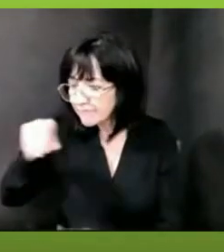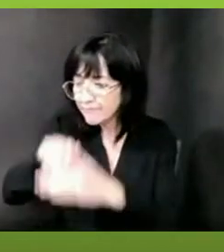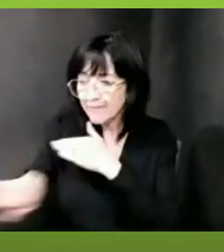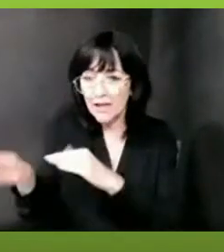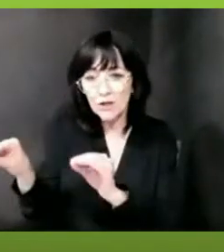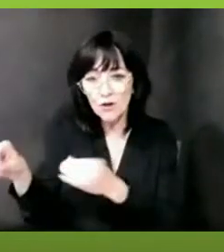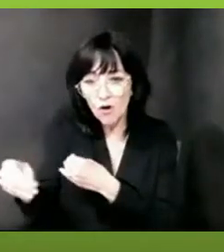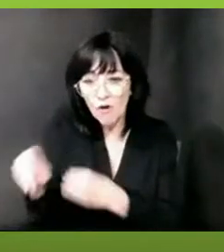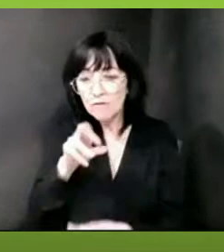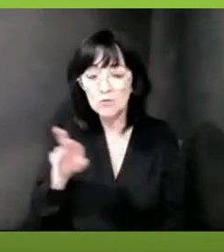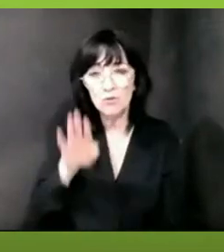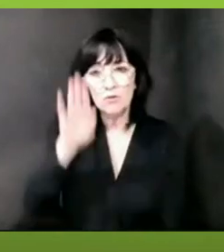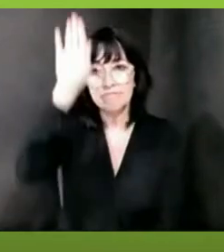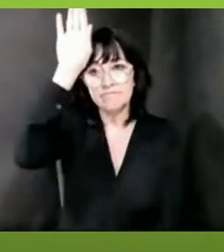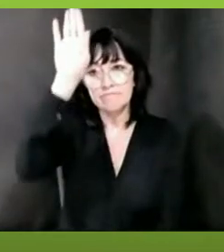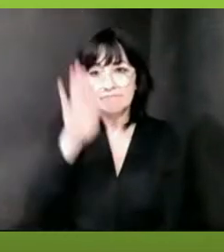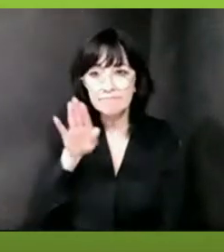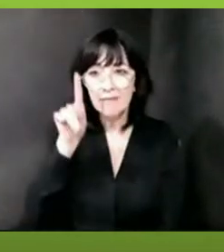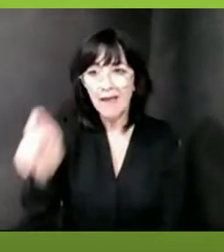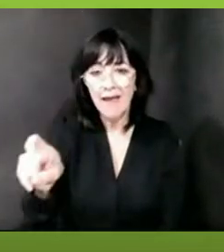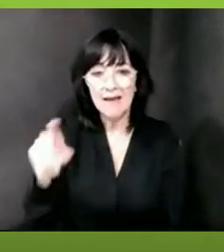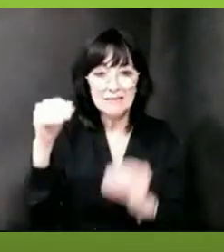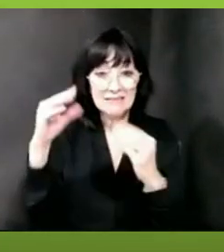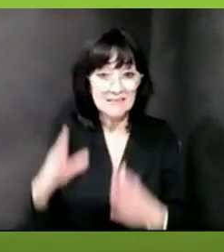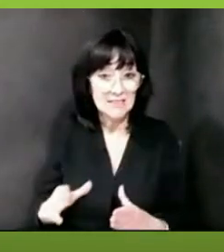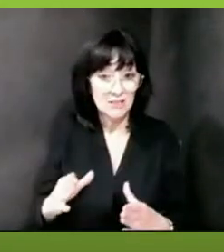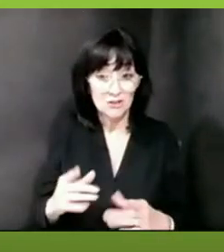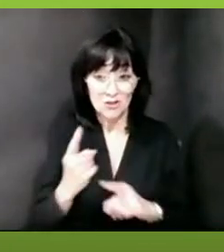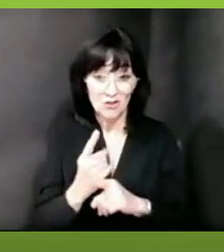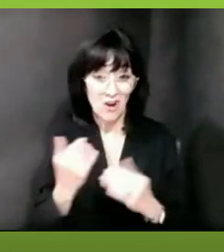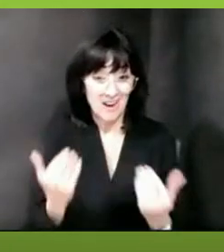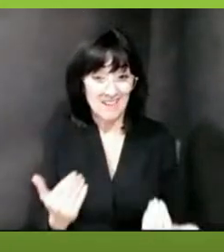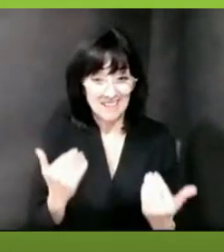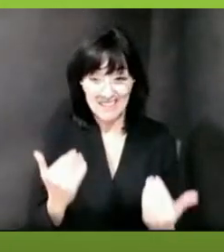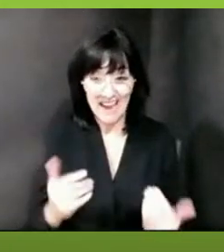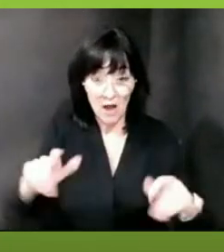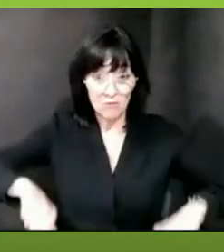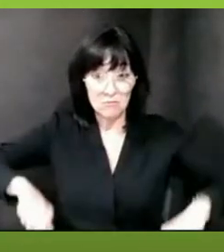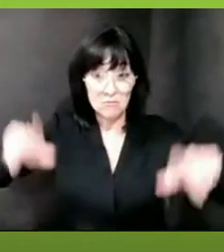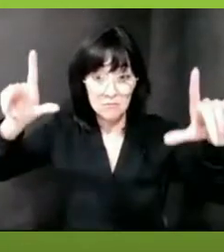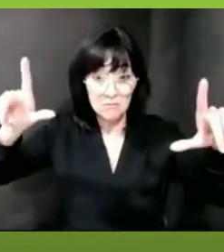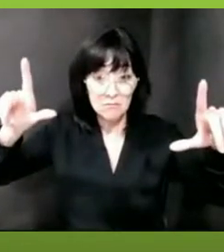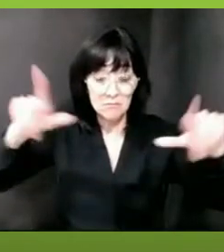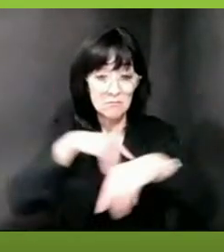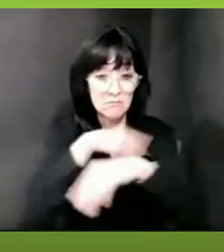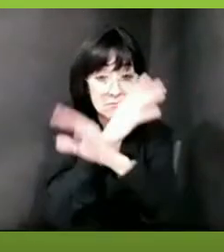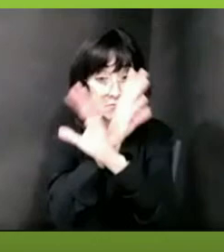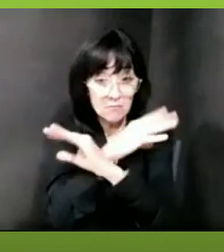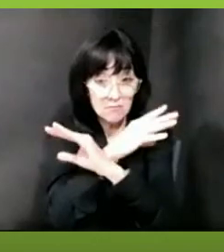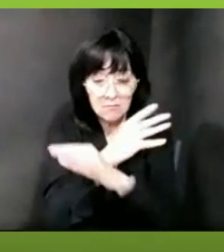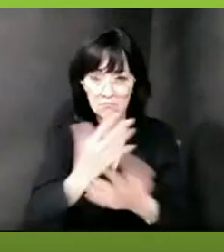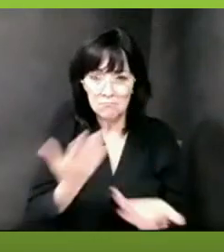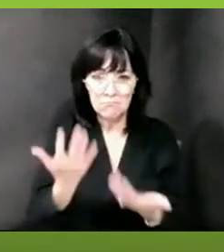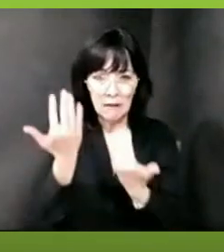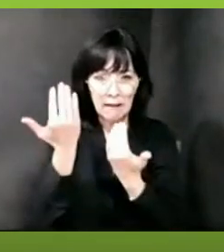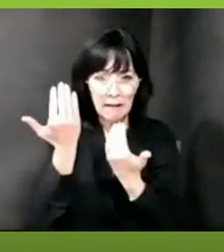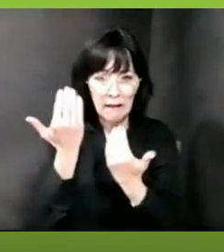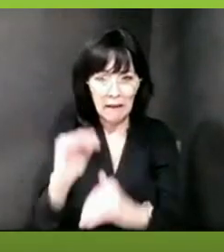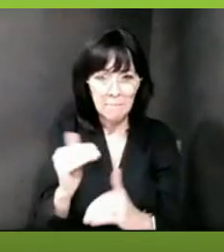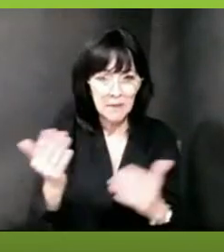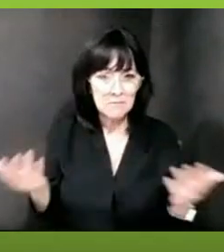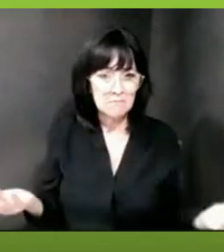raising your hand, asking your teacher for something. And right now, with kids behind a screen, with limited interactions such